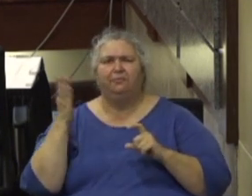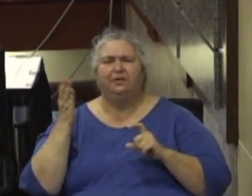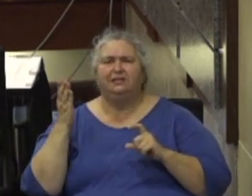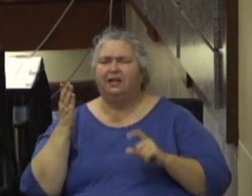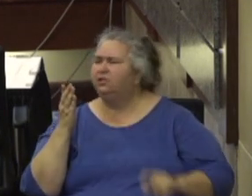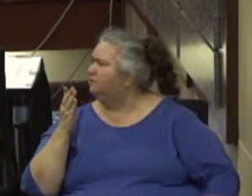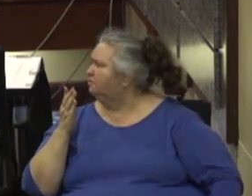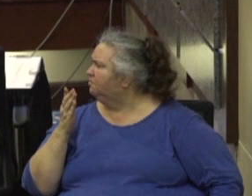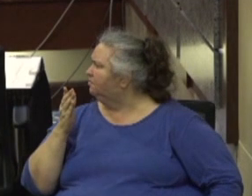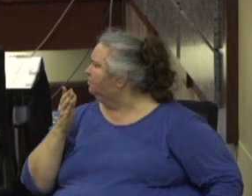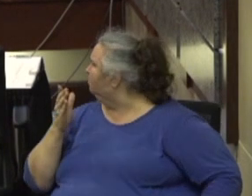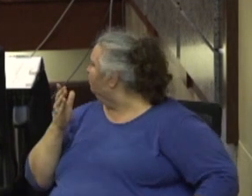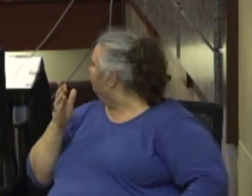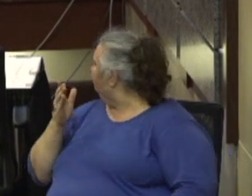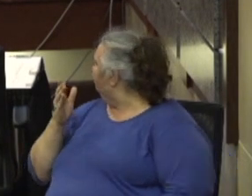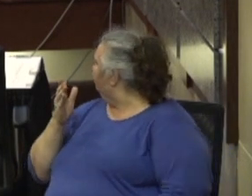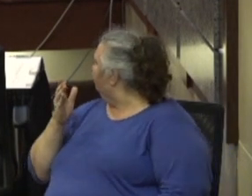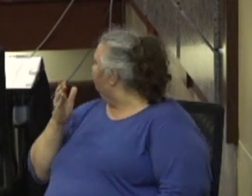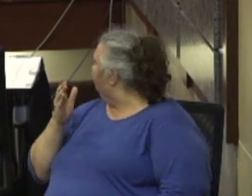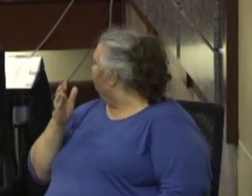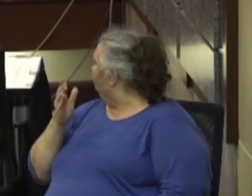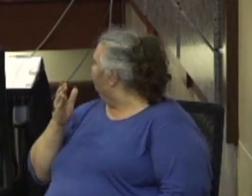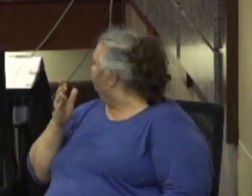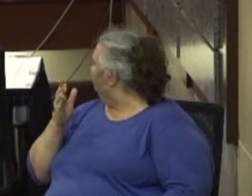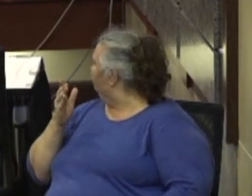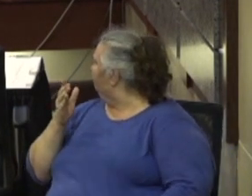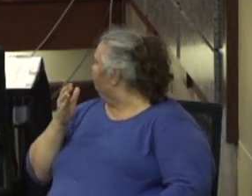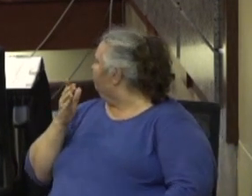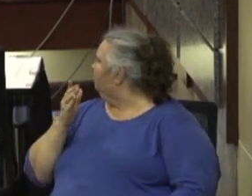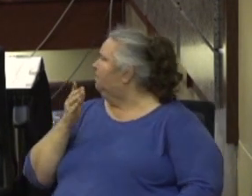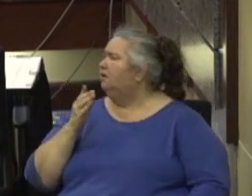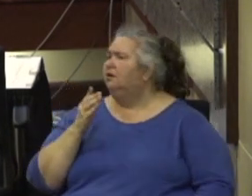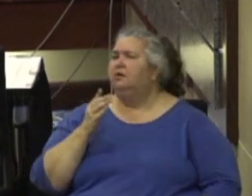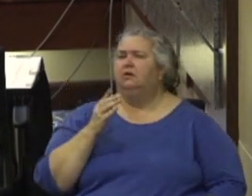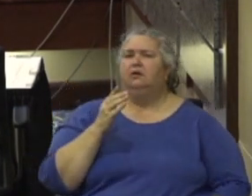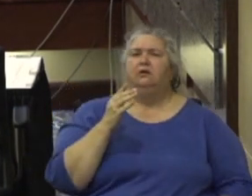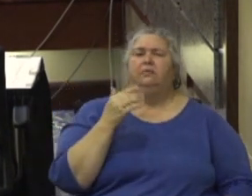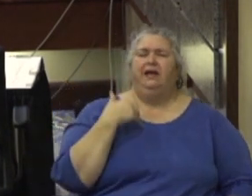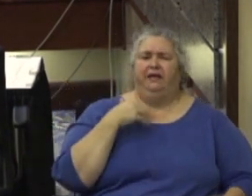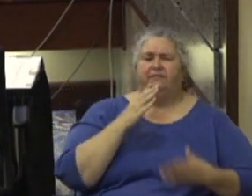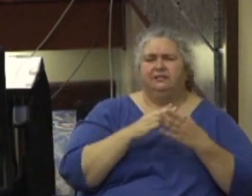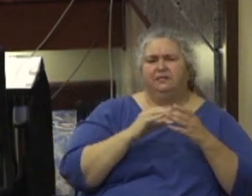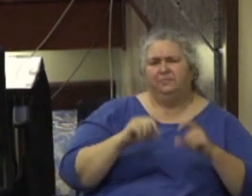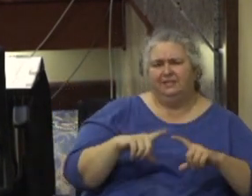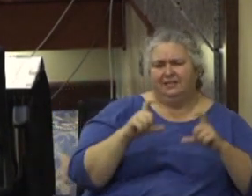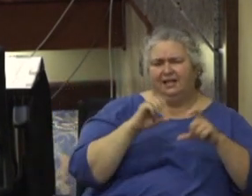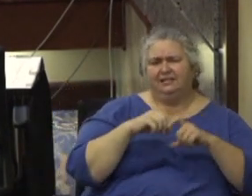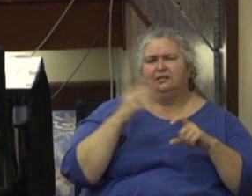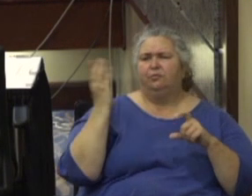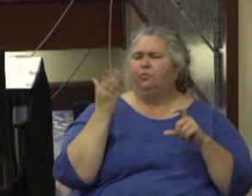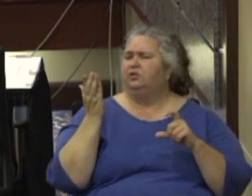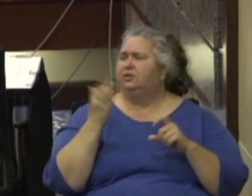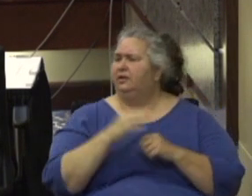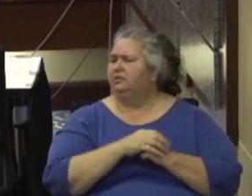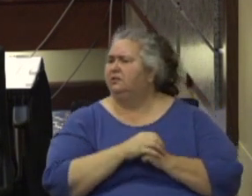Great. But again, we'll keep it. We have a few slides here in the presentation today.